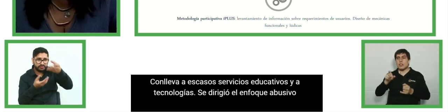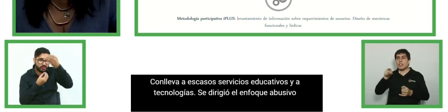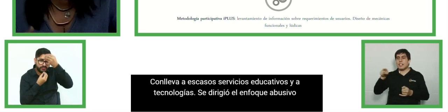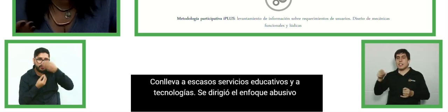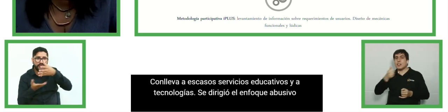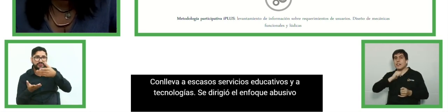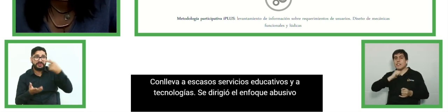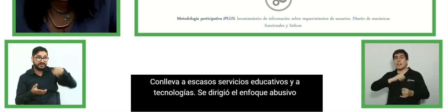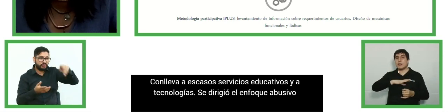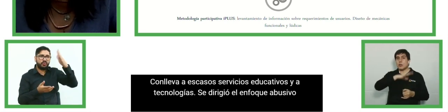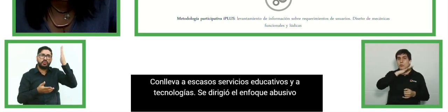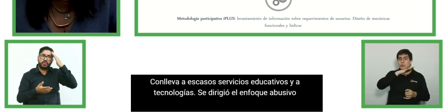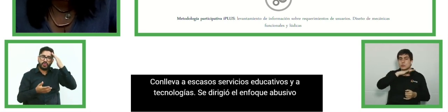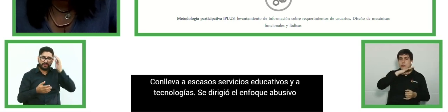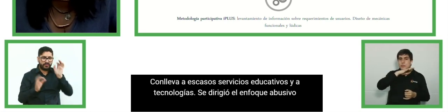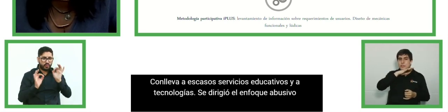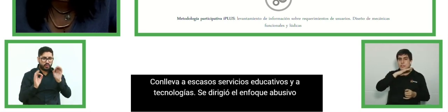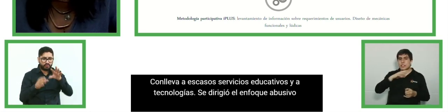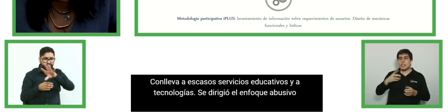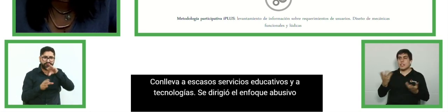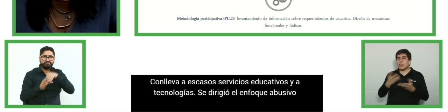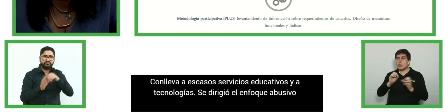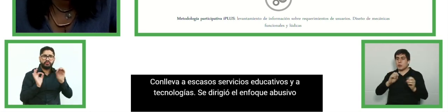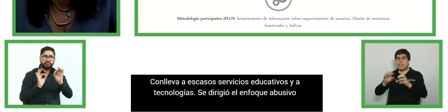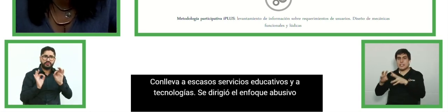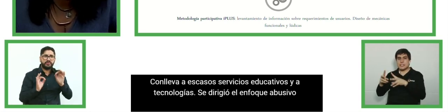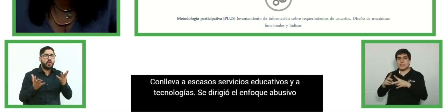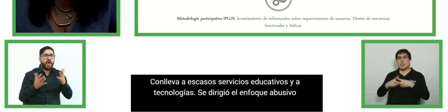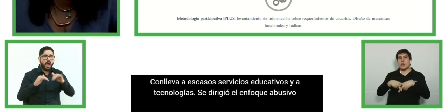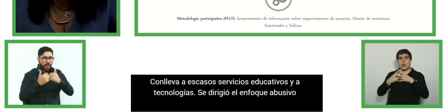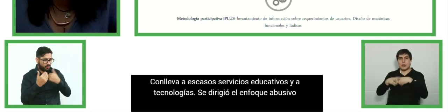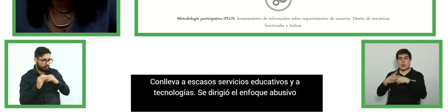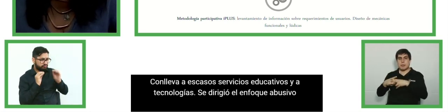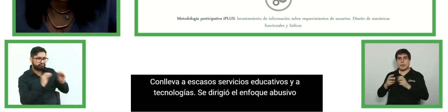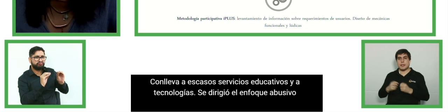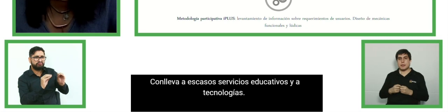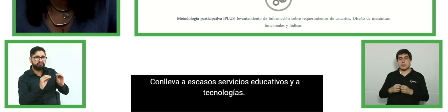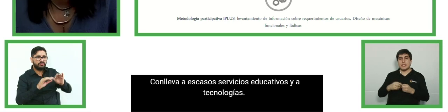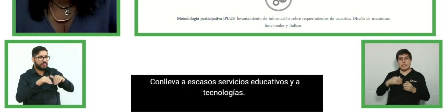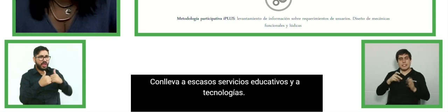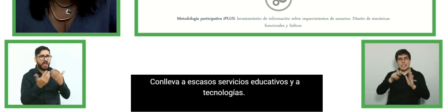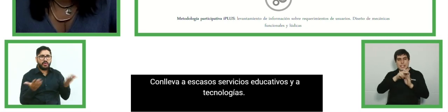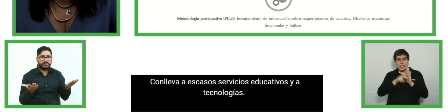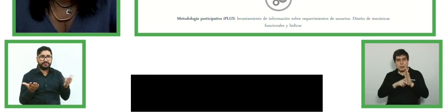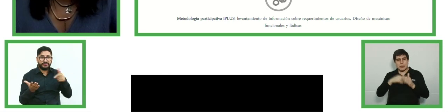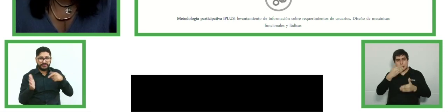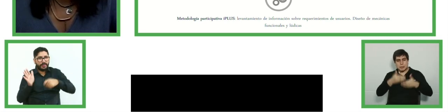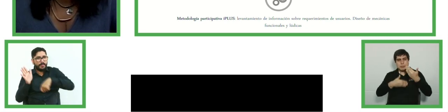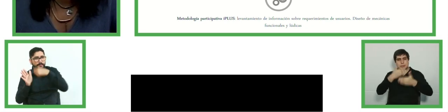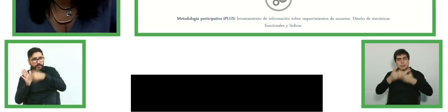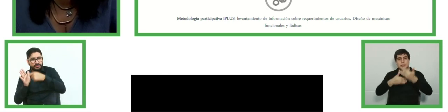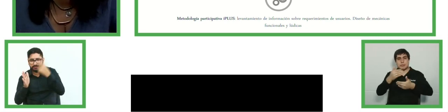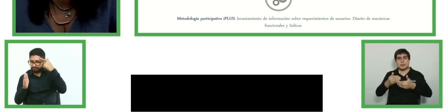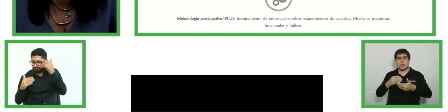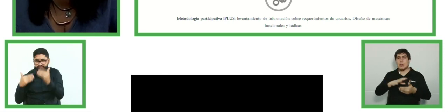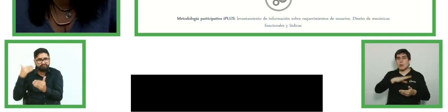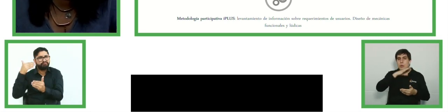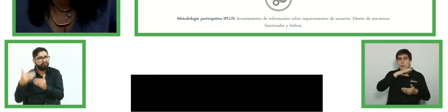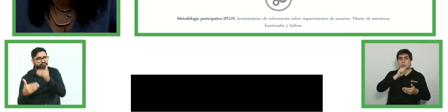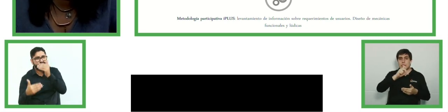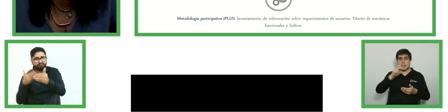also create this functional, mechanical, playful dynamics. The